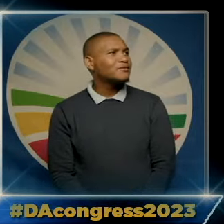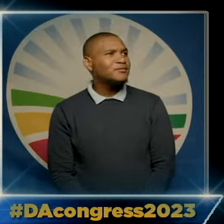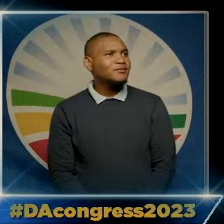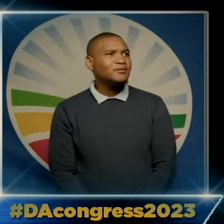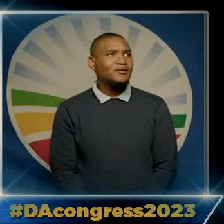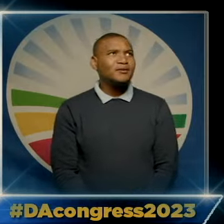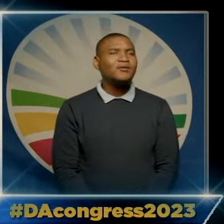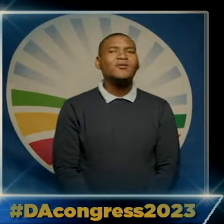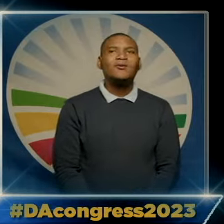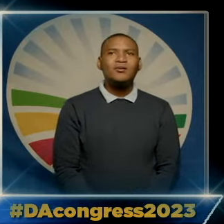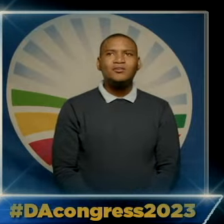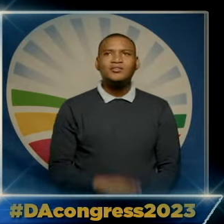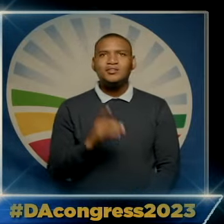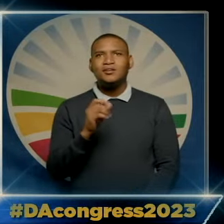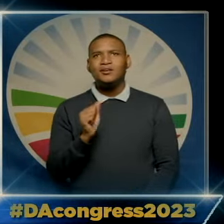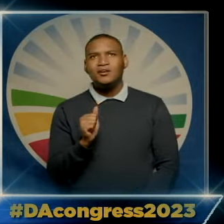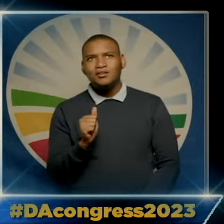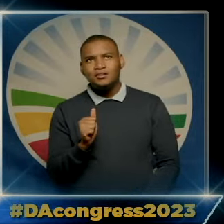DA Dumela.